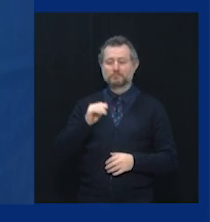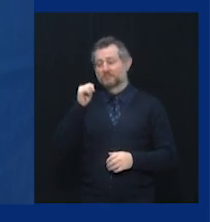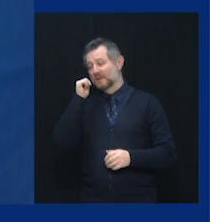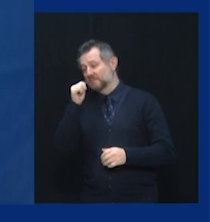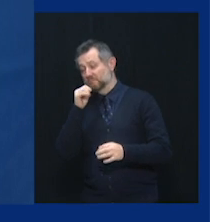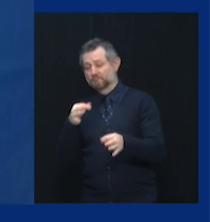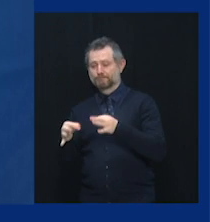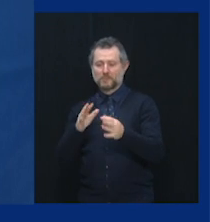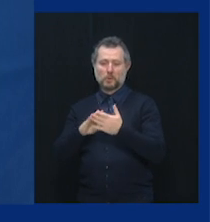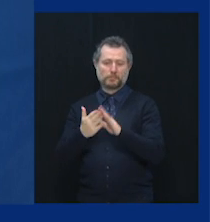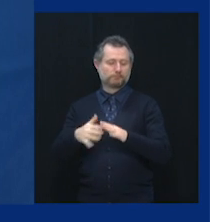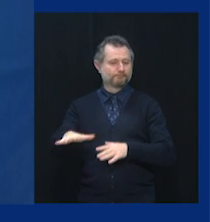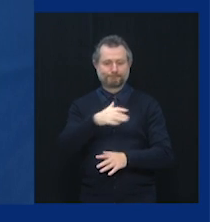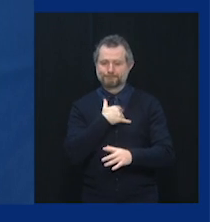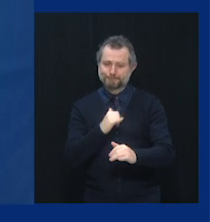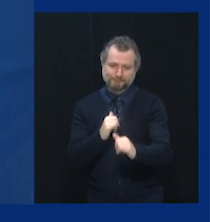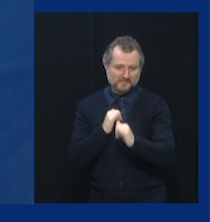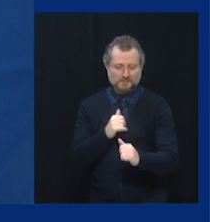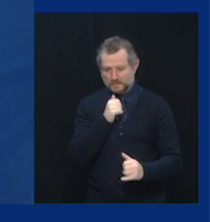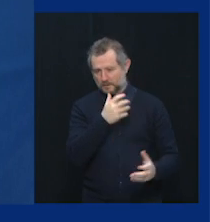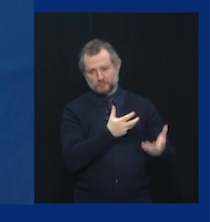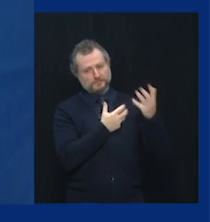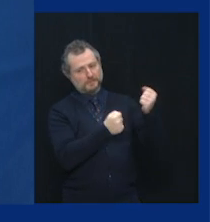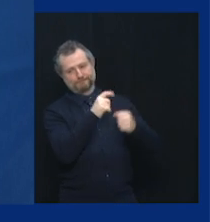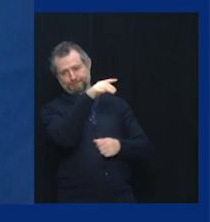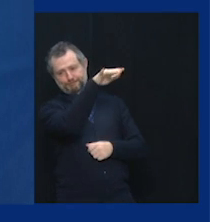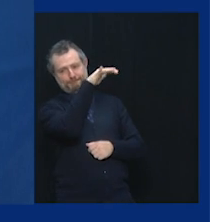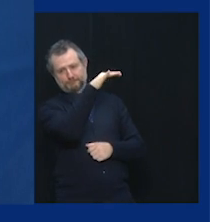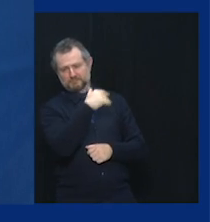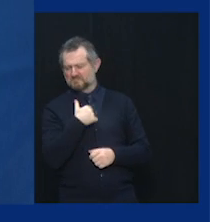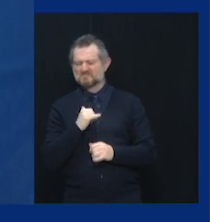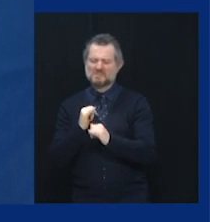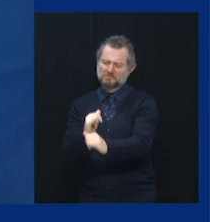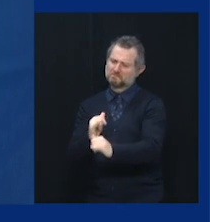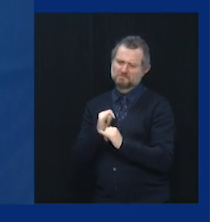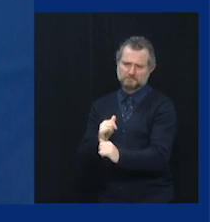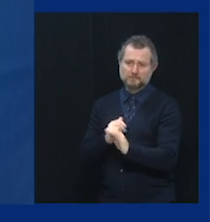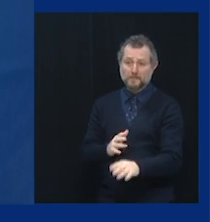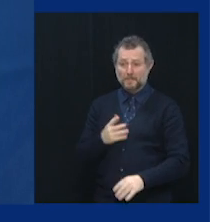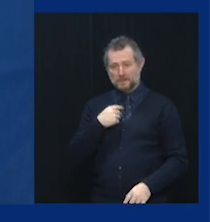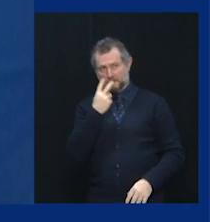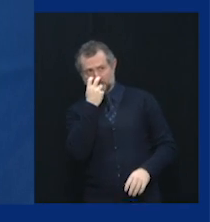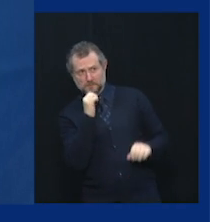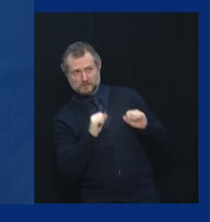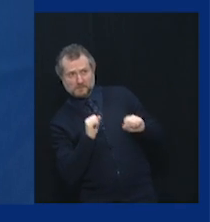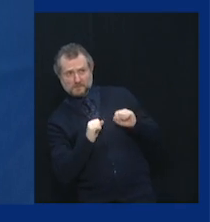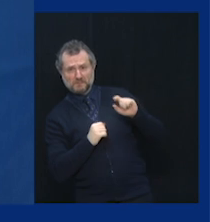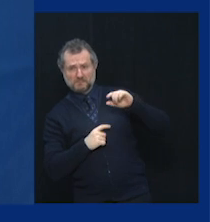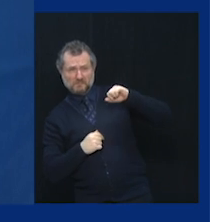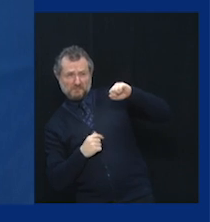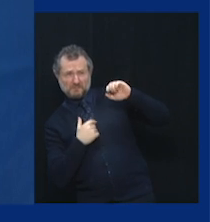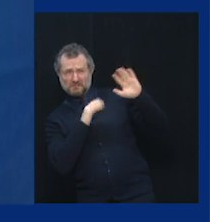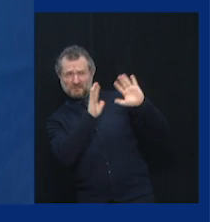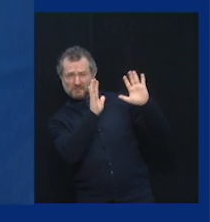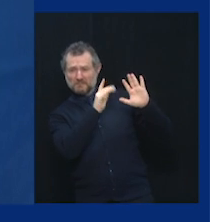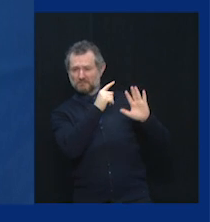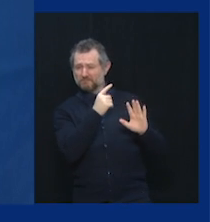either. I had my own level of skepticism and cynicism about the previous